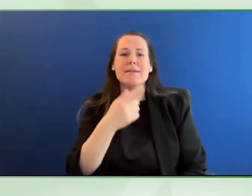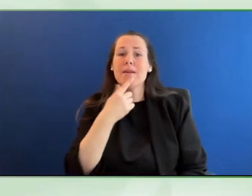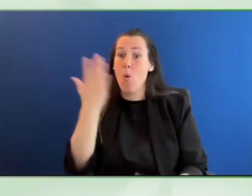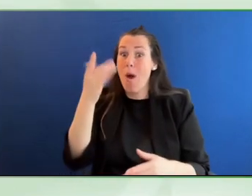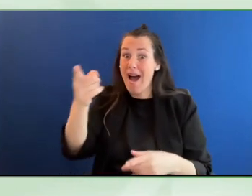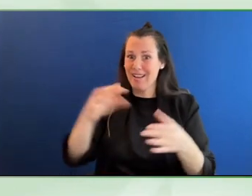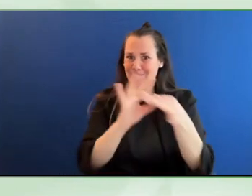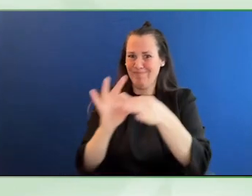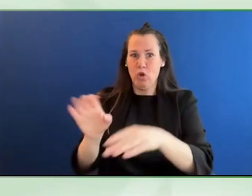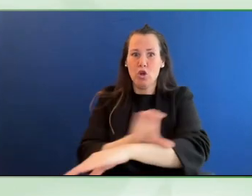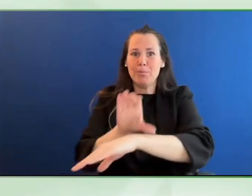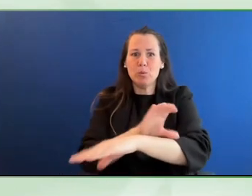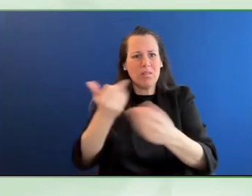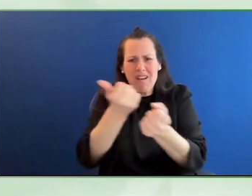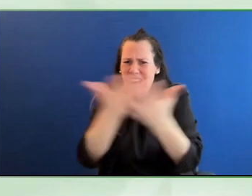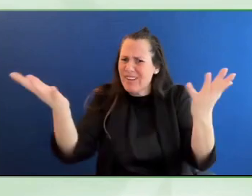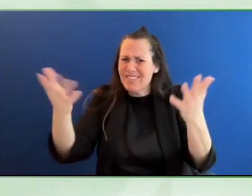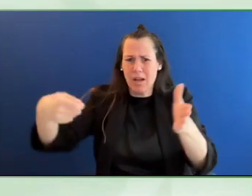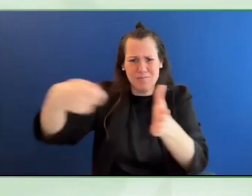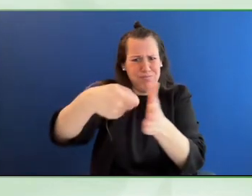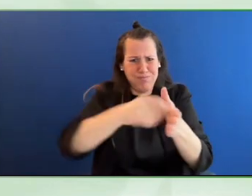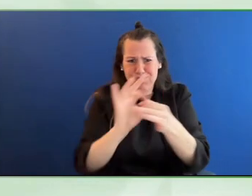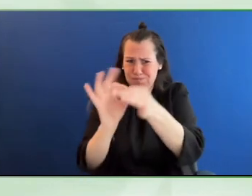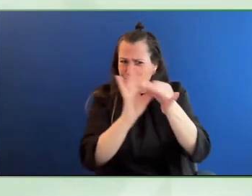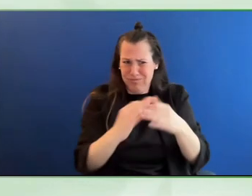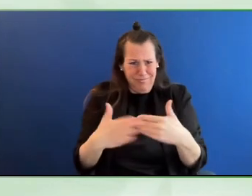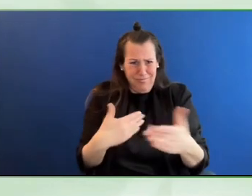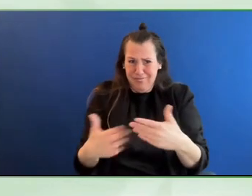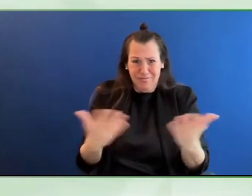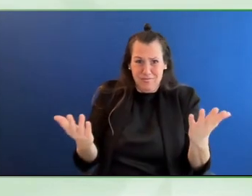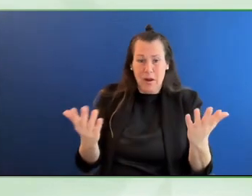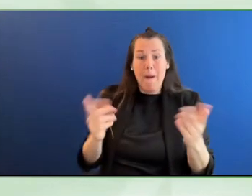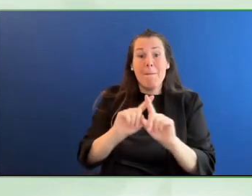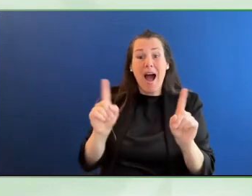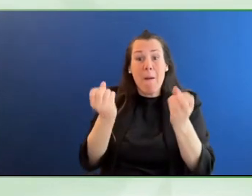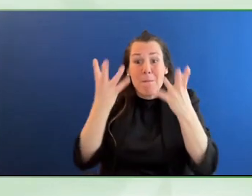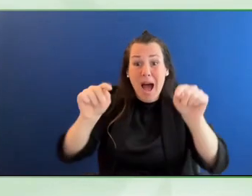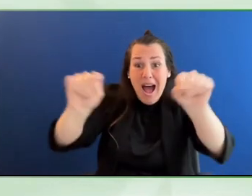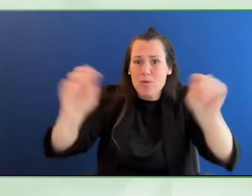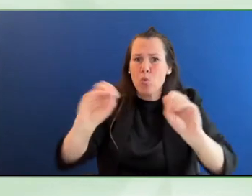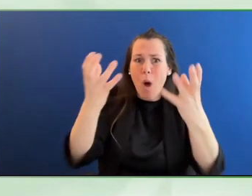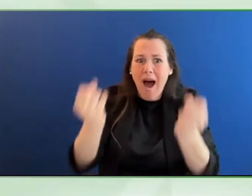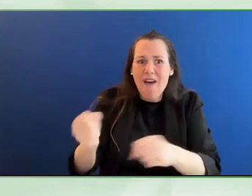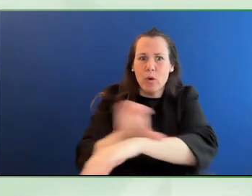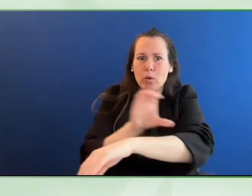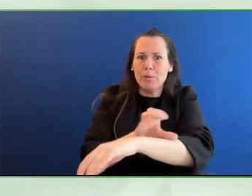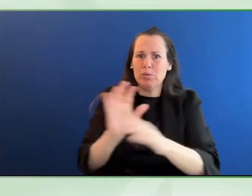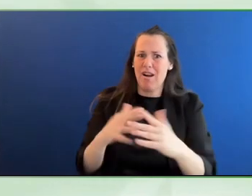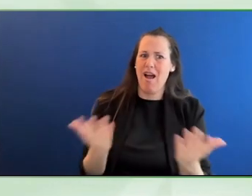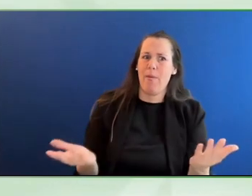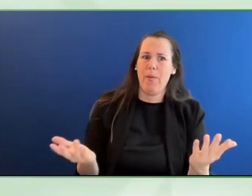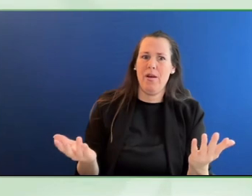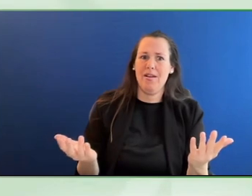deal, is making sure that we have something that can be used everywhere safely. Okay, so I understand from the